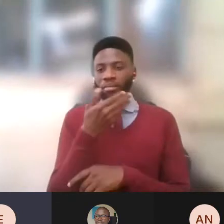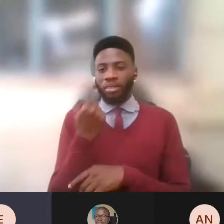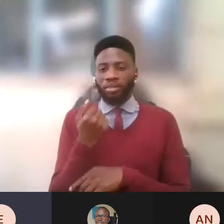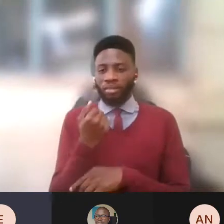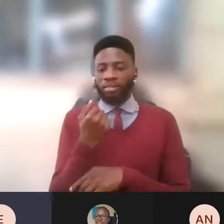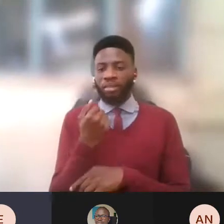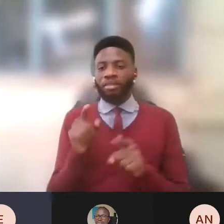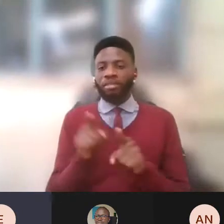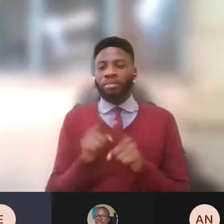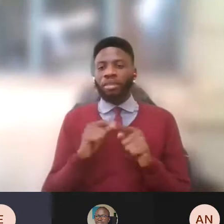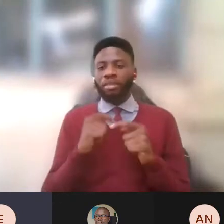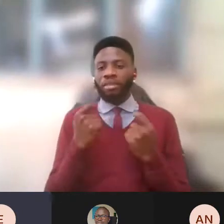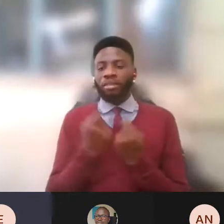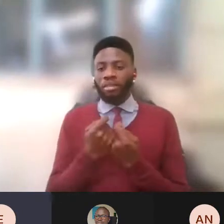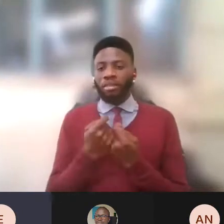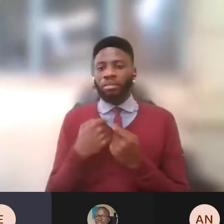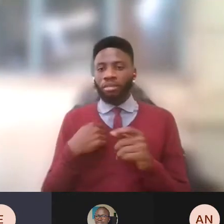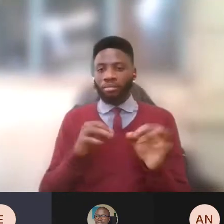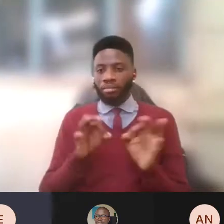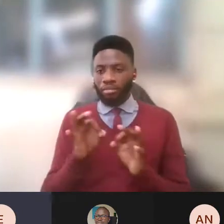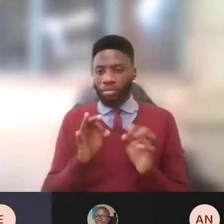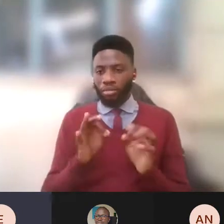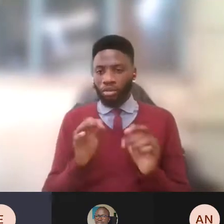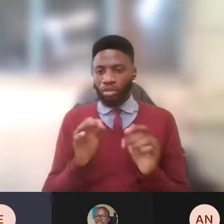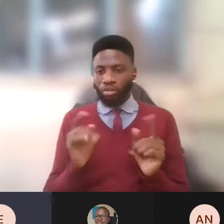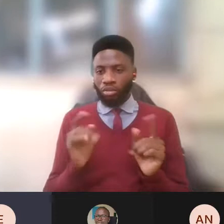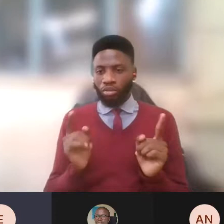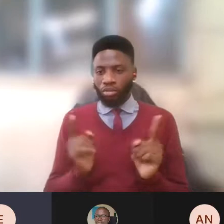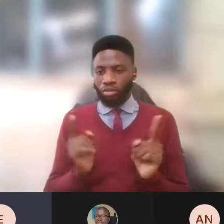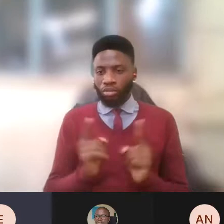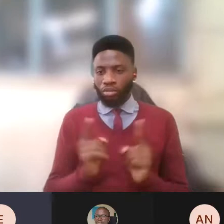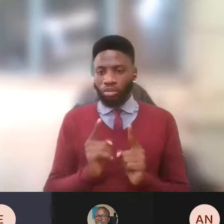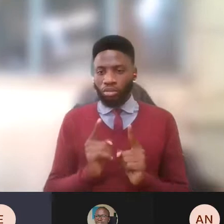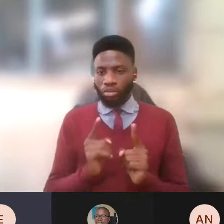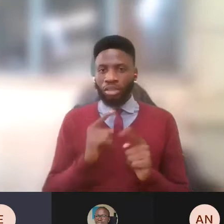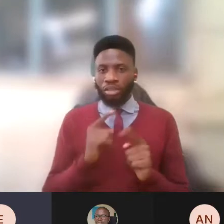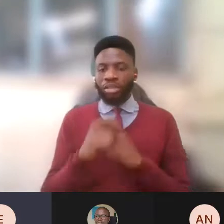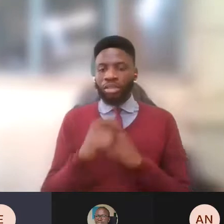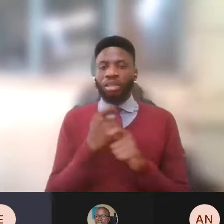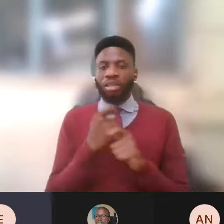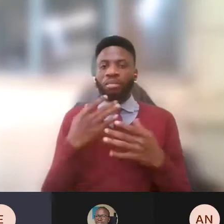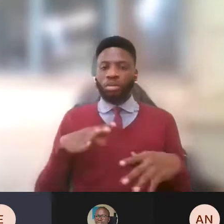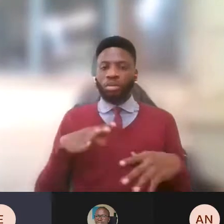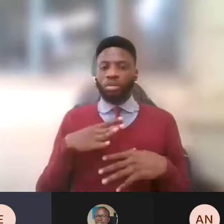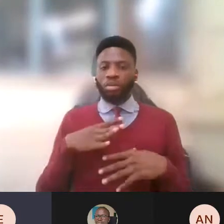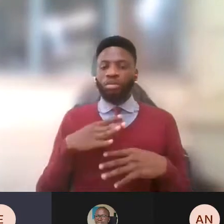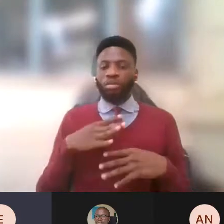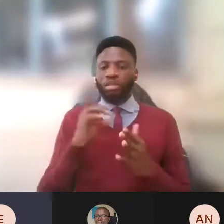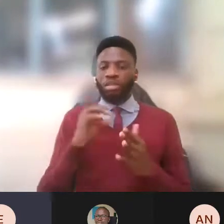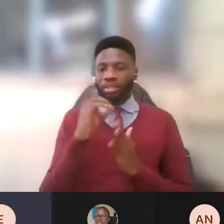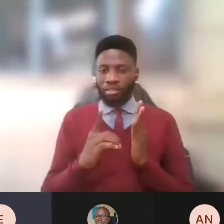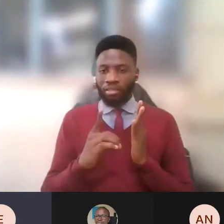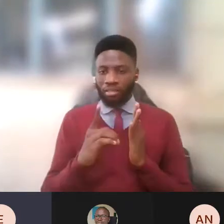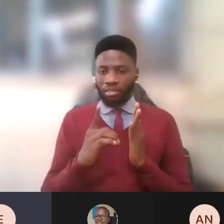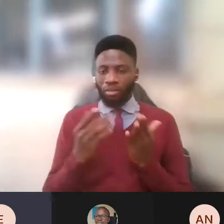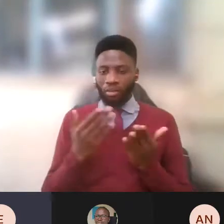company culture of Standard Chartered Bank, and you talked a lot about curiosity and learning